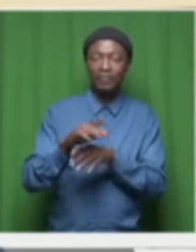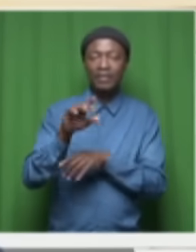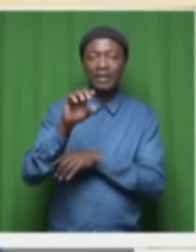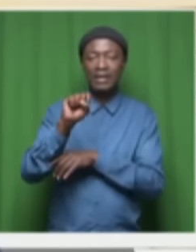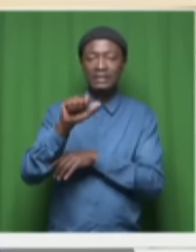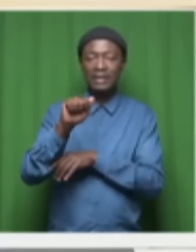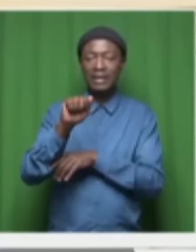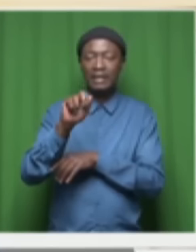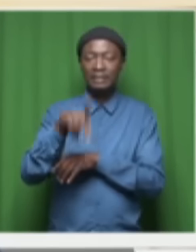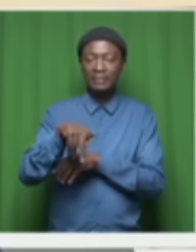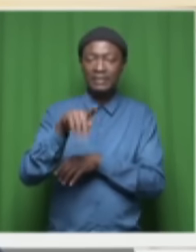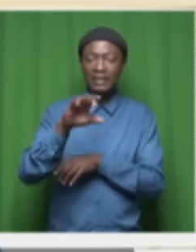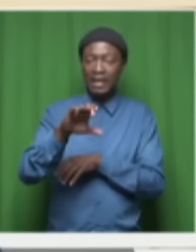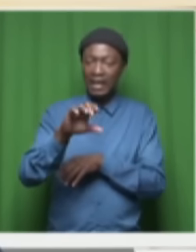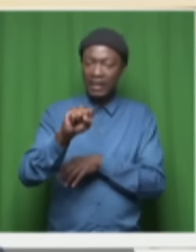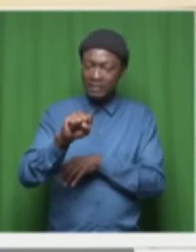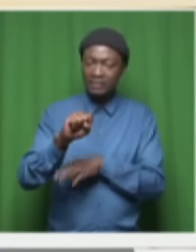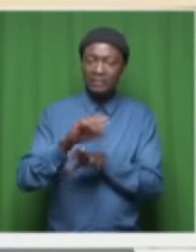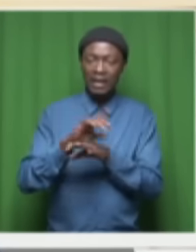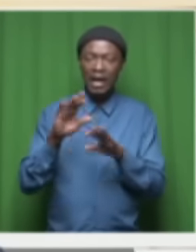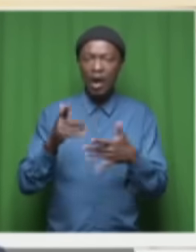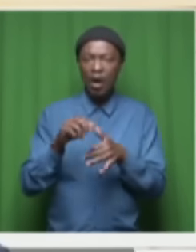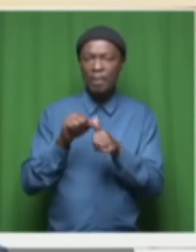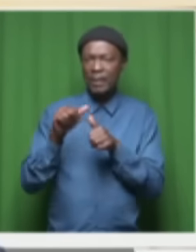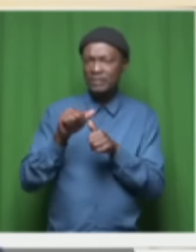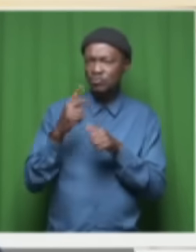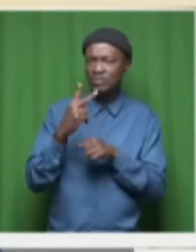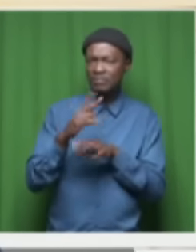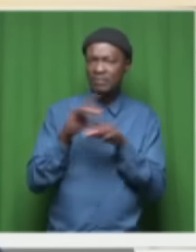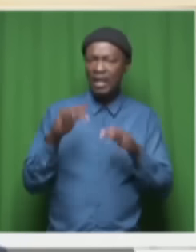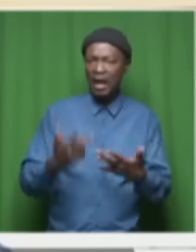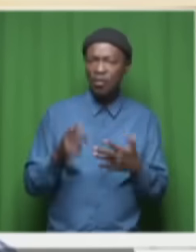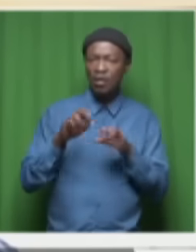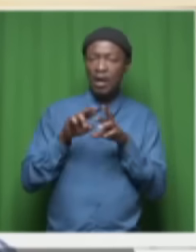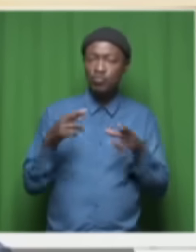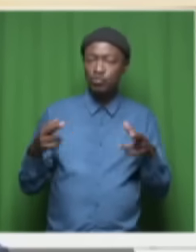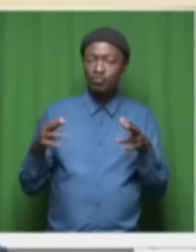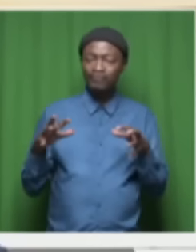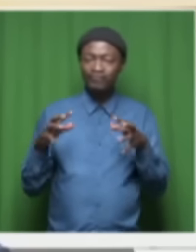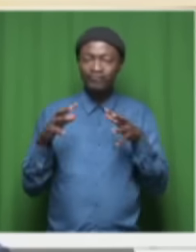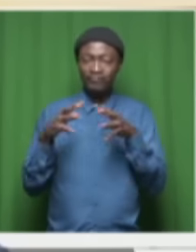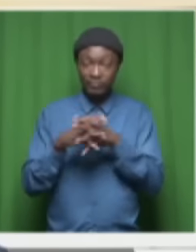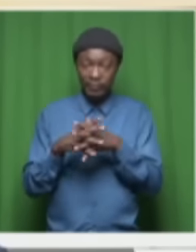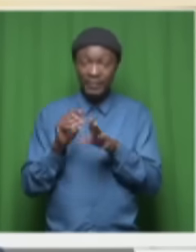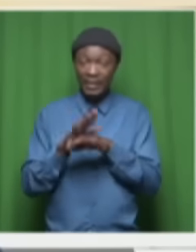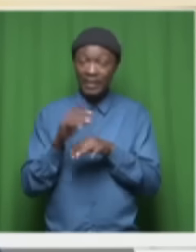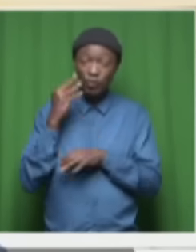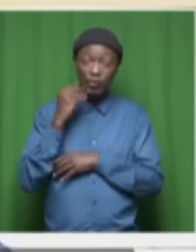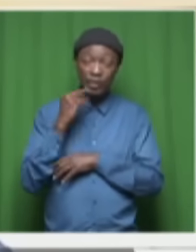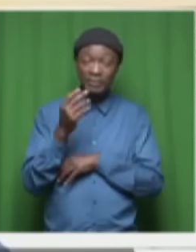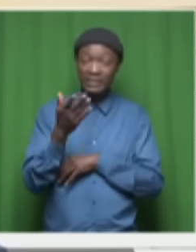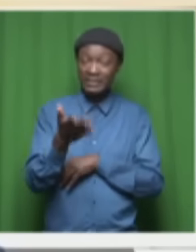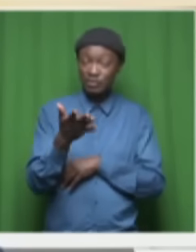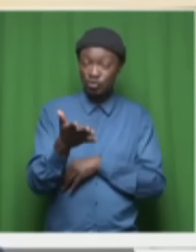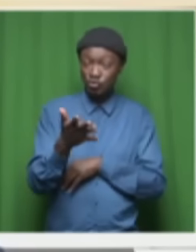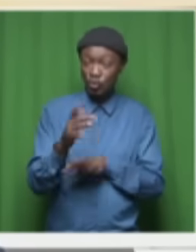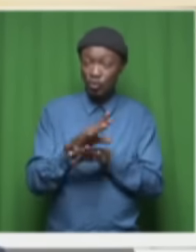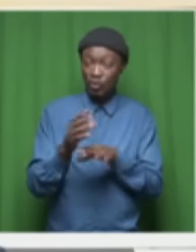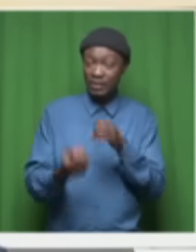to make sure that how best we can bring together our resources so that when we are experiencing this kind of